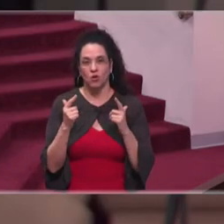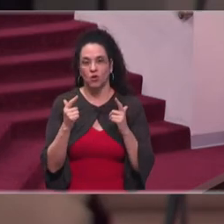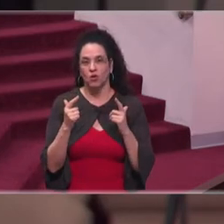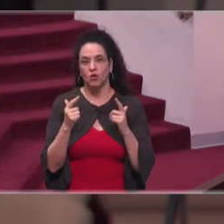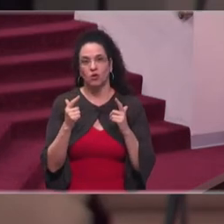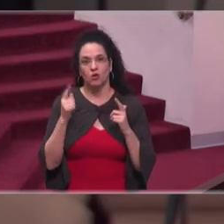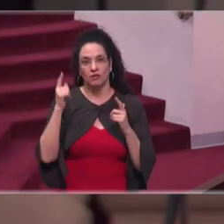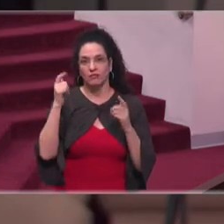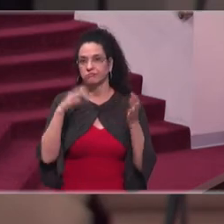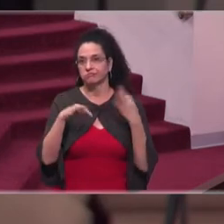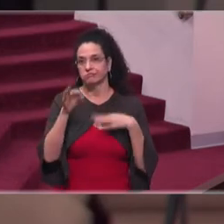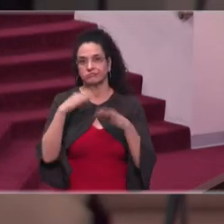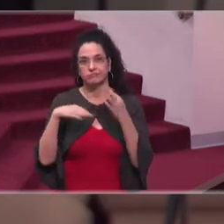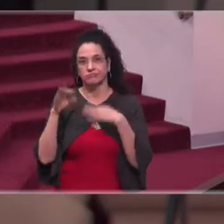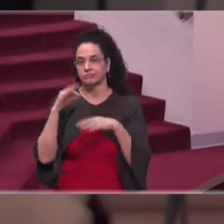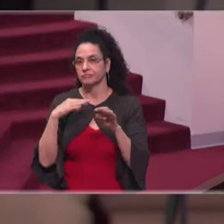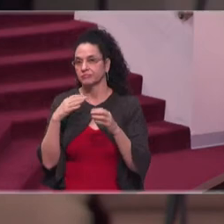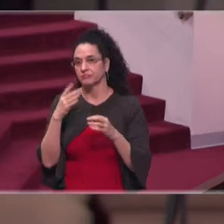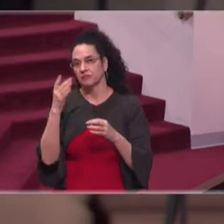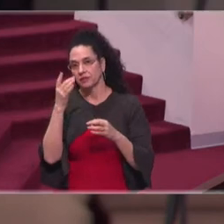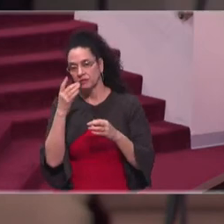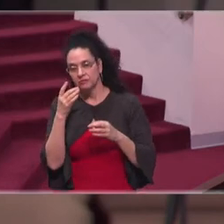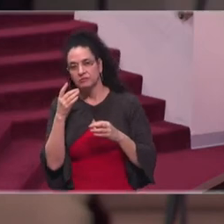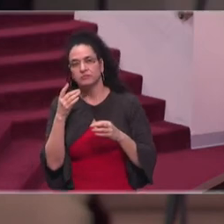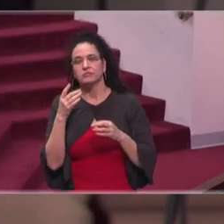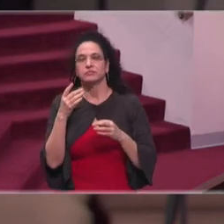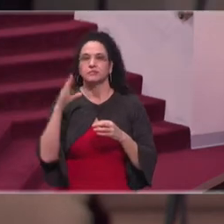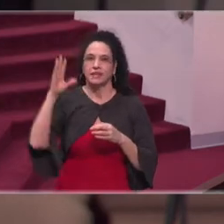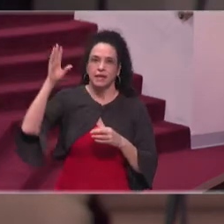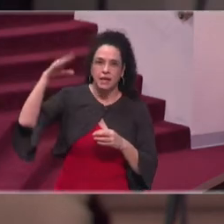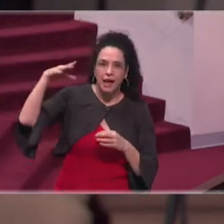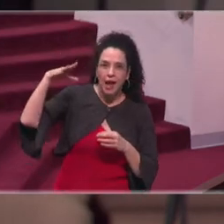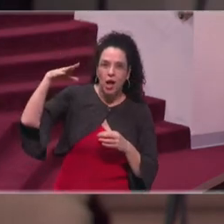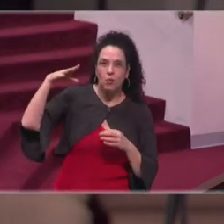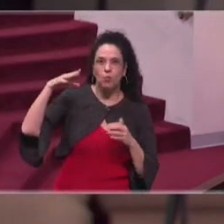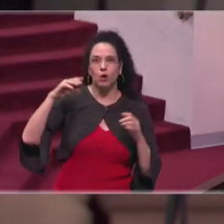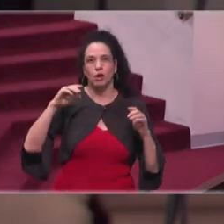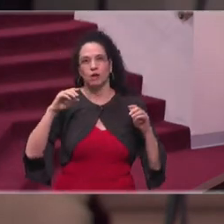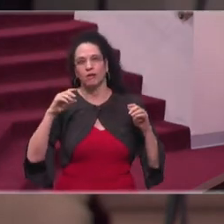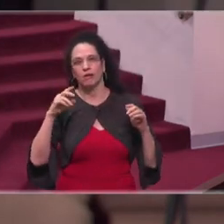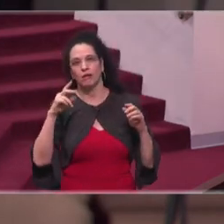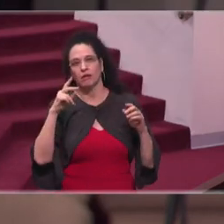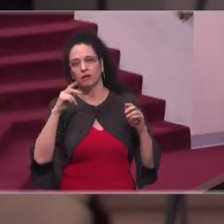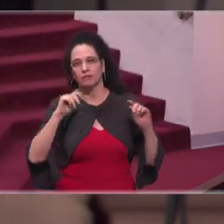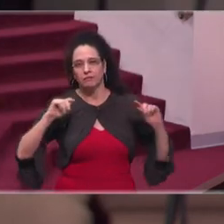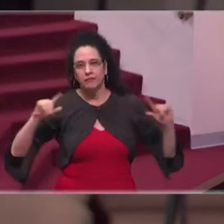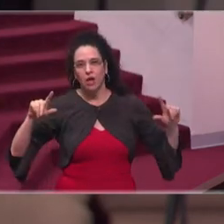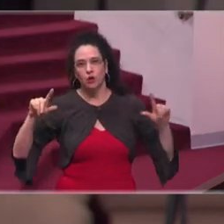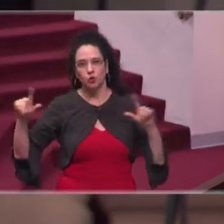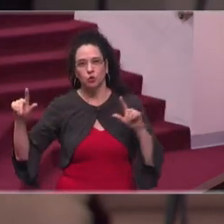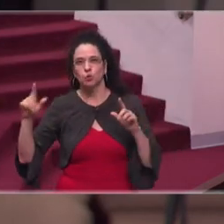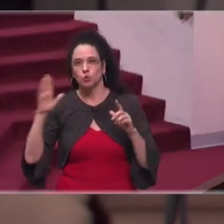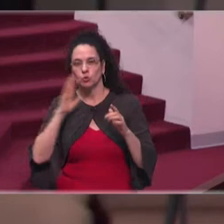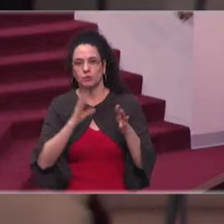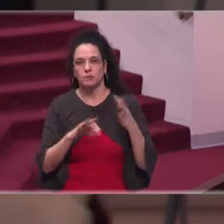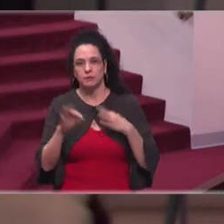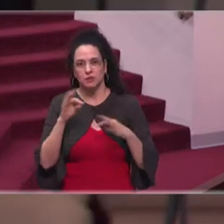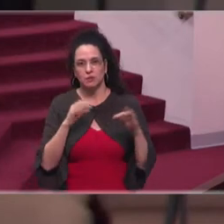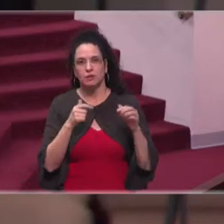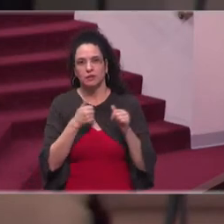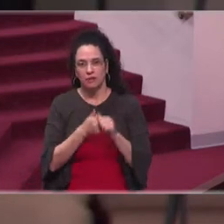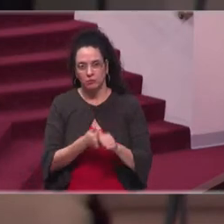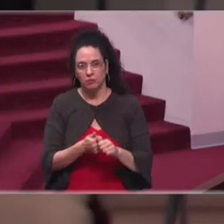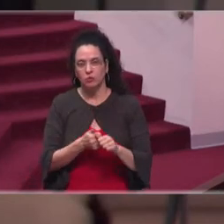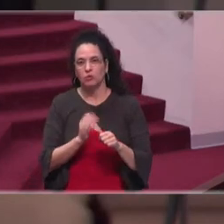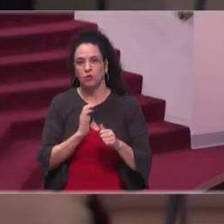going to be replaced, okay? So that we can keep up with the trending technology. We